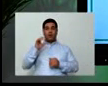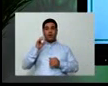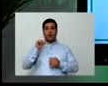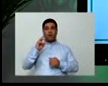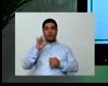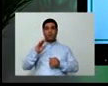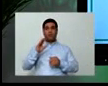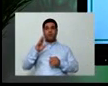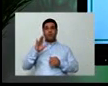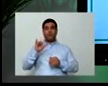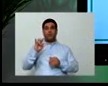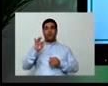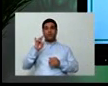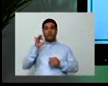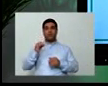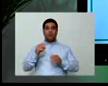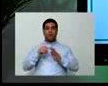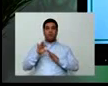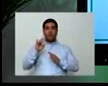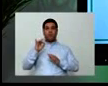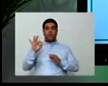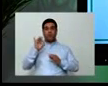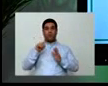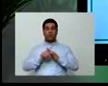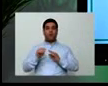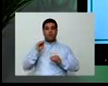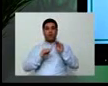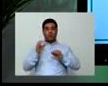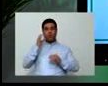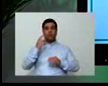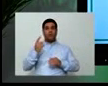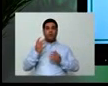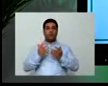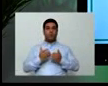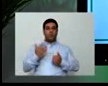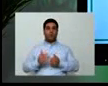Akademik Vernadsky ham biosfera haqidagi ta'limotni yaratgan olimlardan biri hisoblanadi.